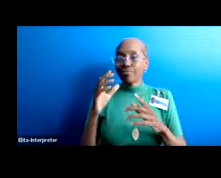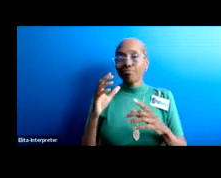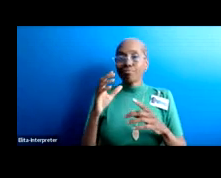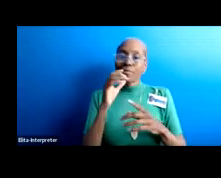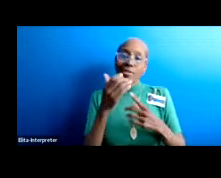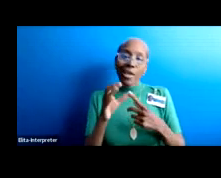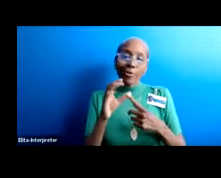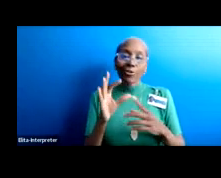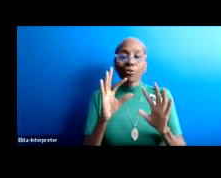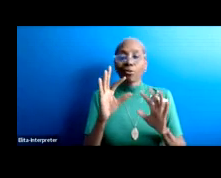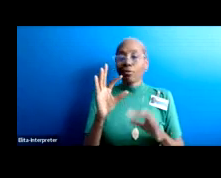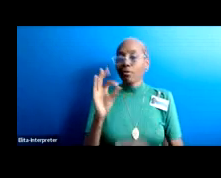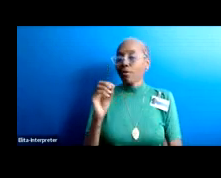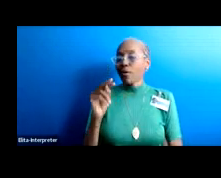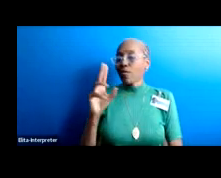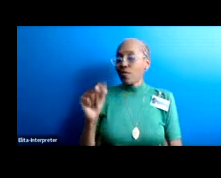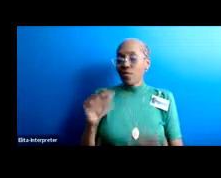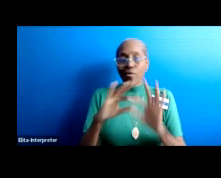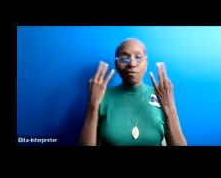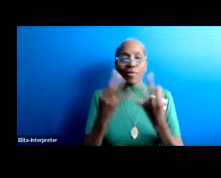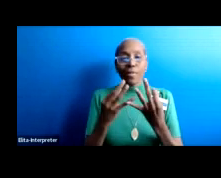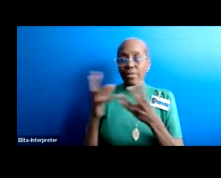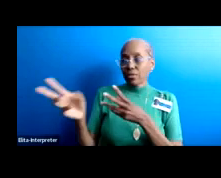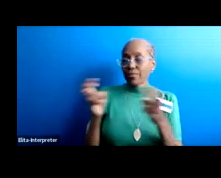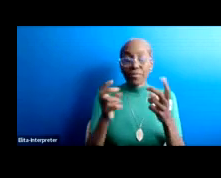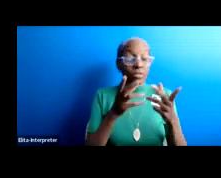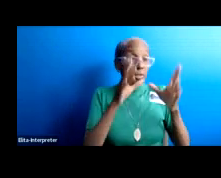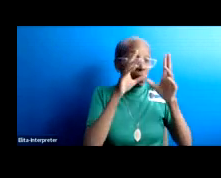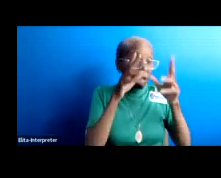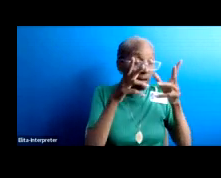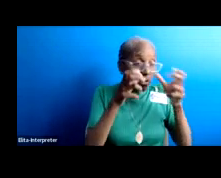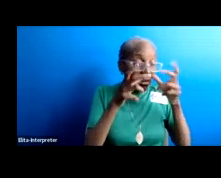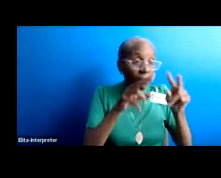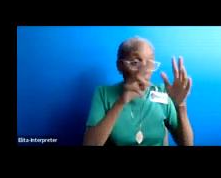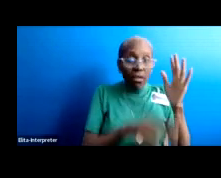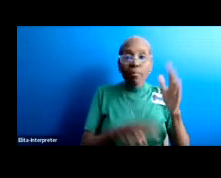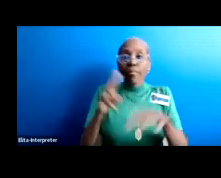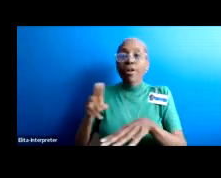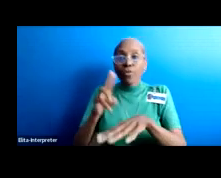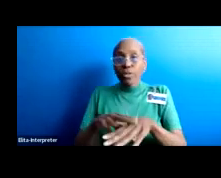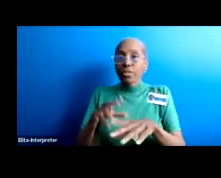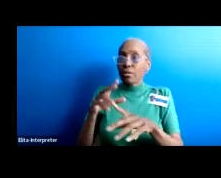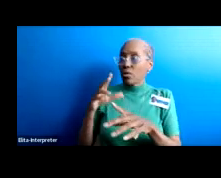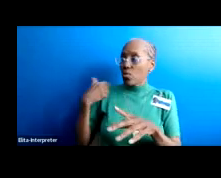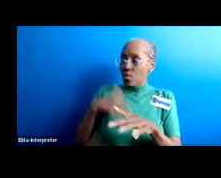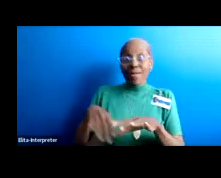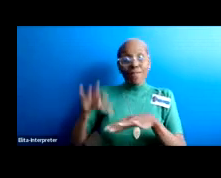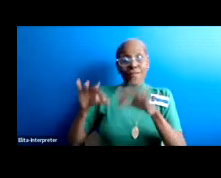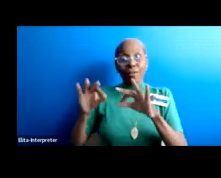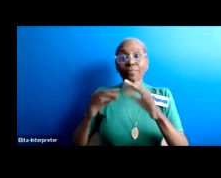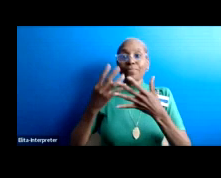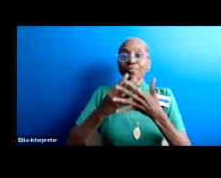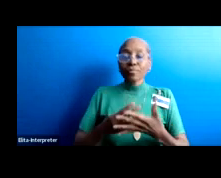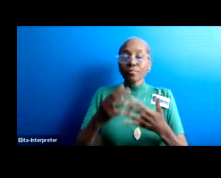typefaces, font families, to get those visual components. But of course, what we find is when you run this